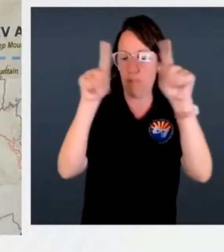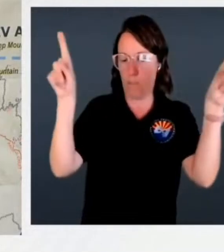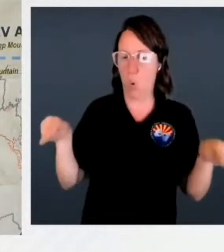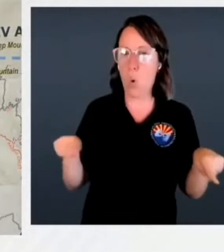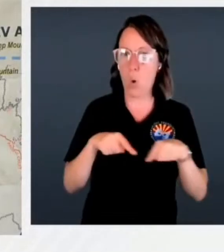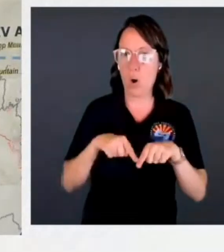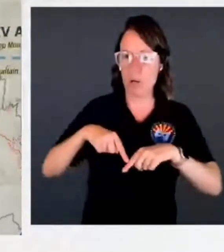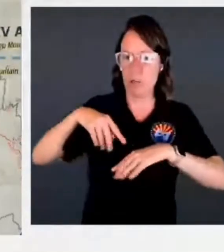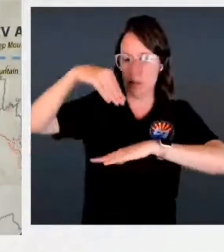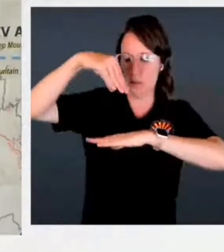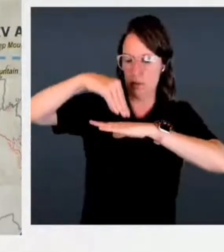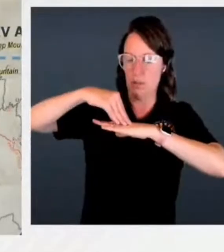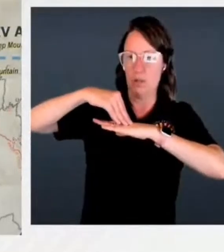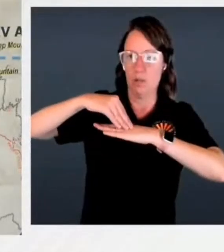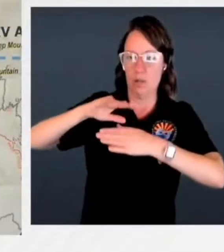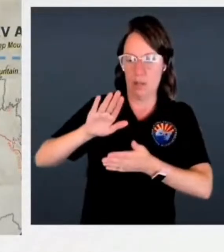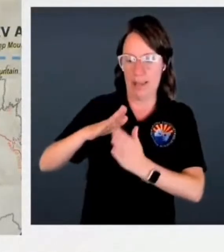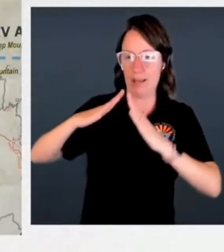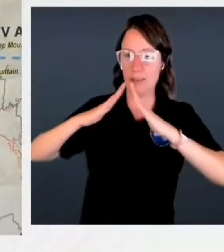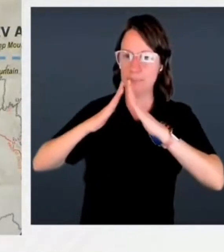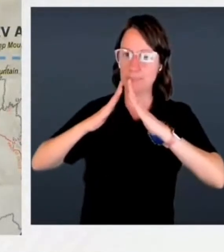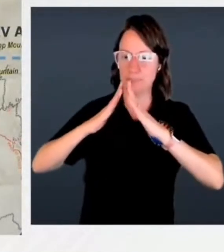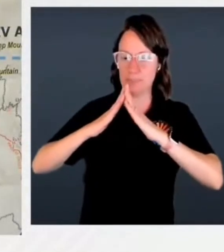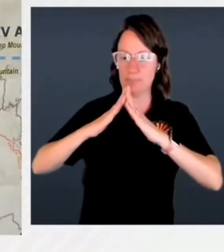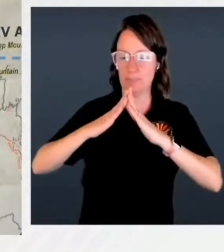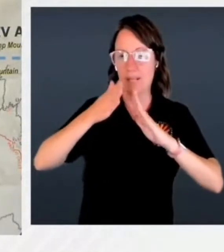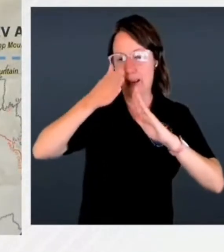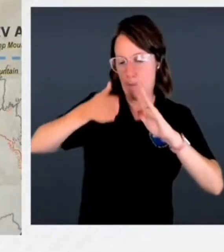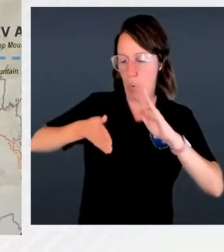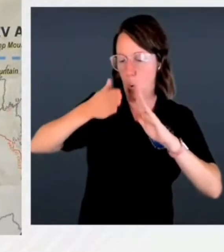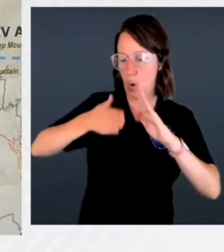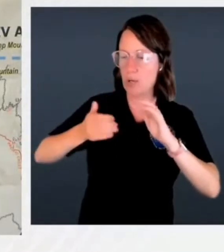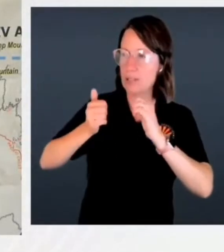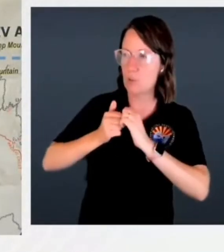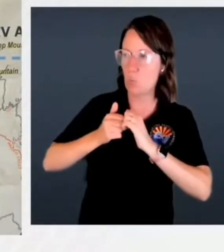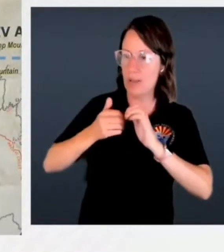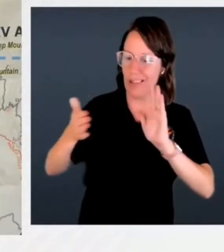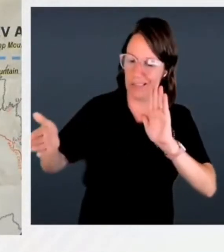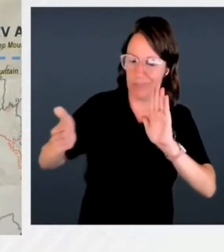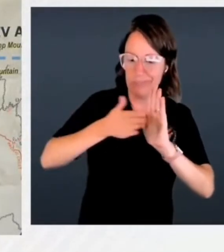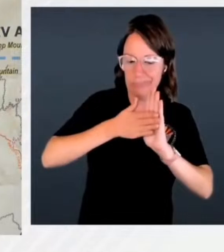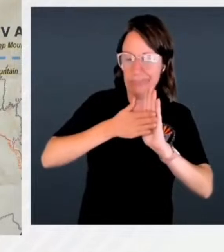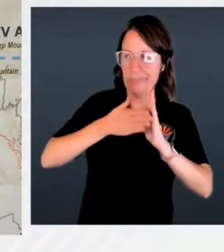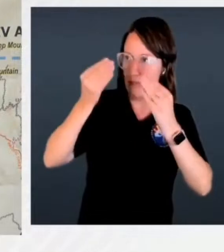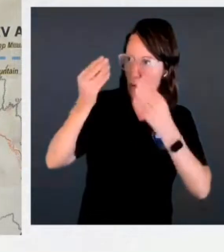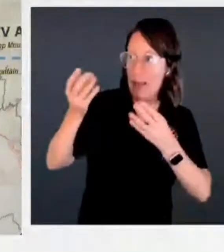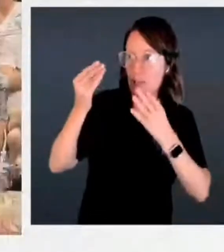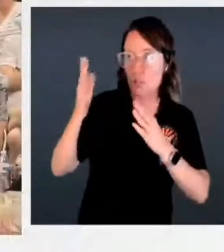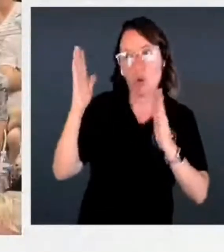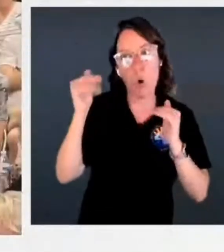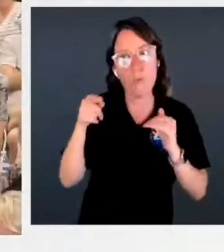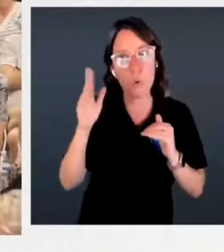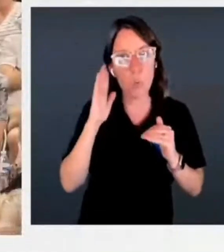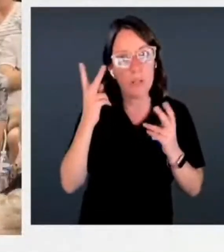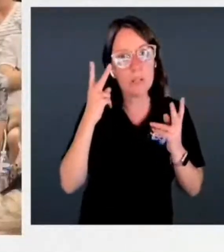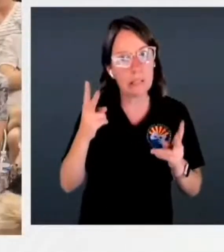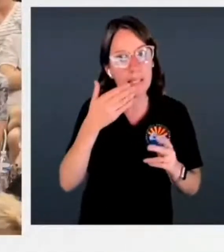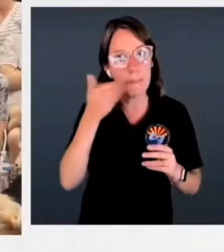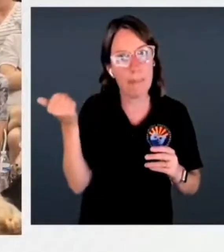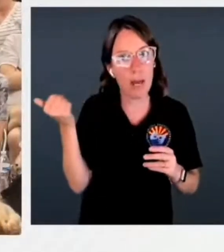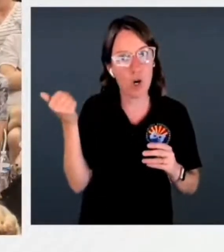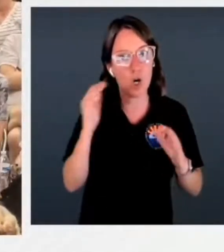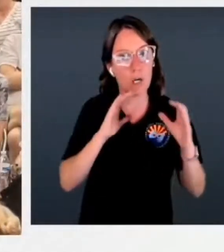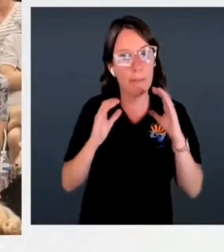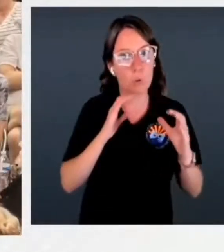constant operational updates is there. So hopefully you'll see that improvement in the ramp up we've started this week. Well, we need better things. We